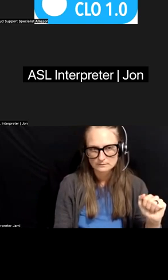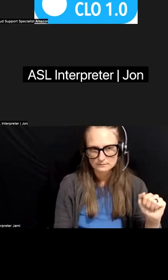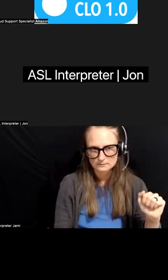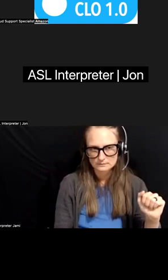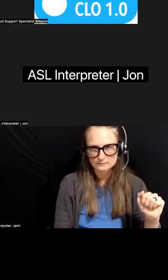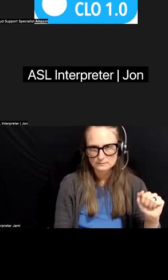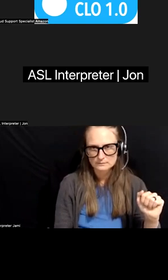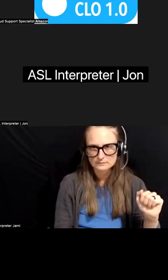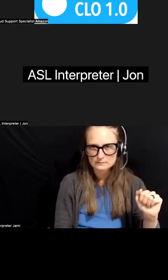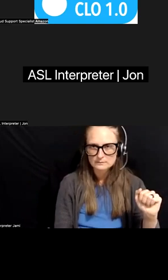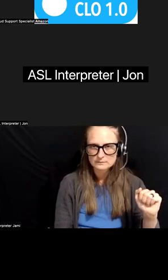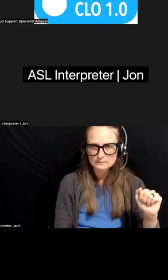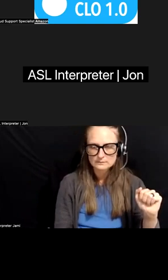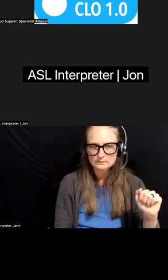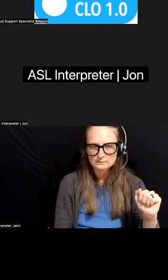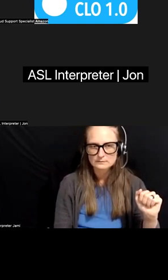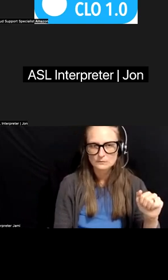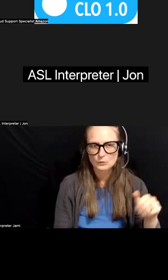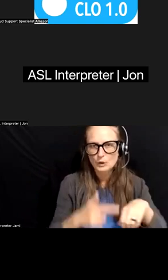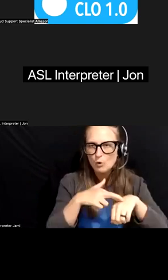reference these models.